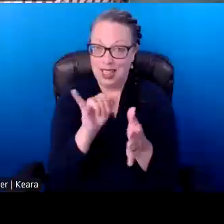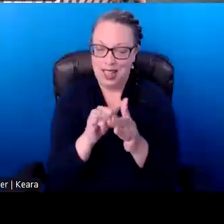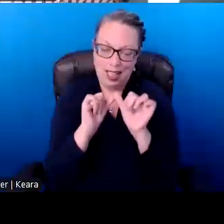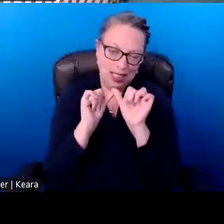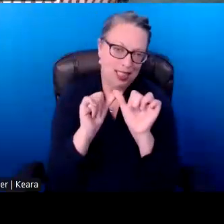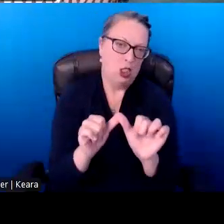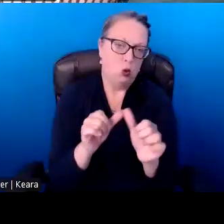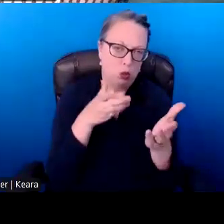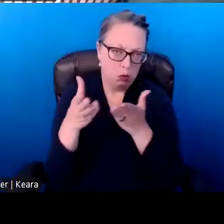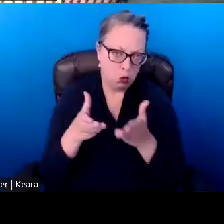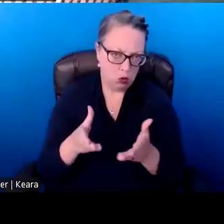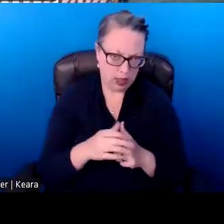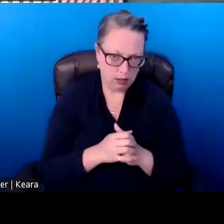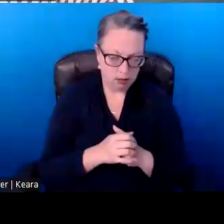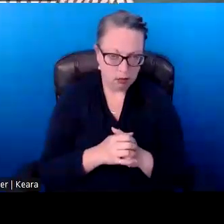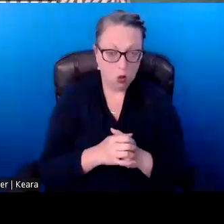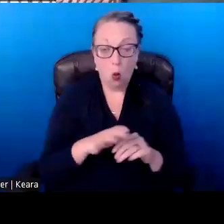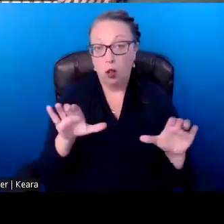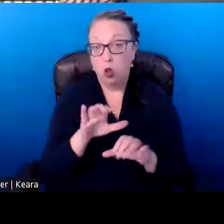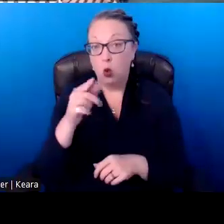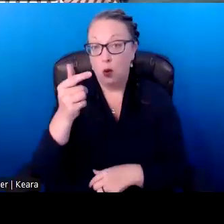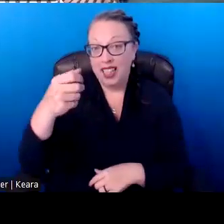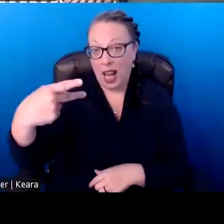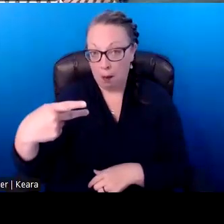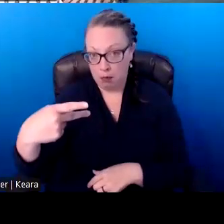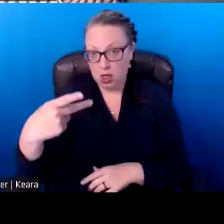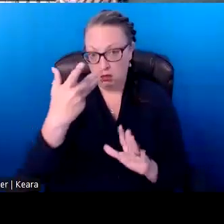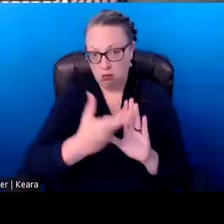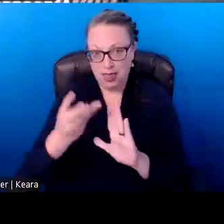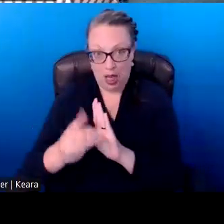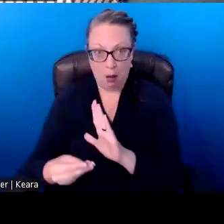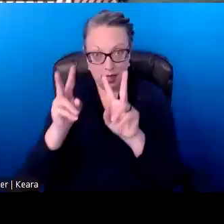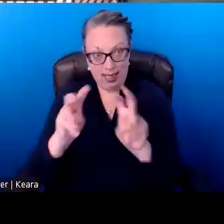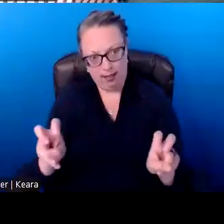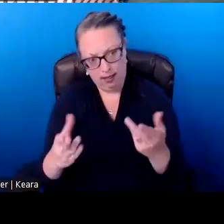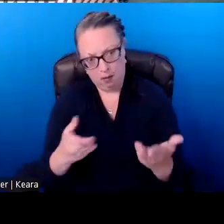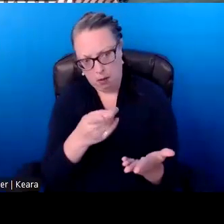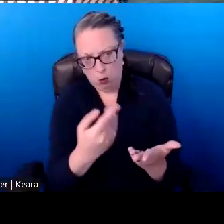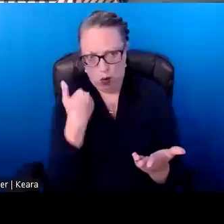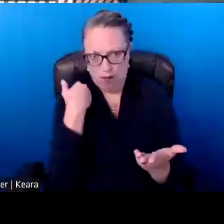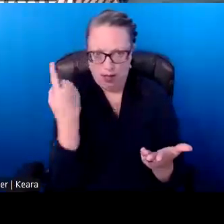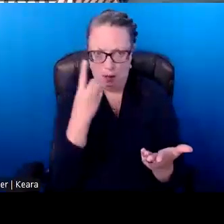So remember, when you do your gaps analysis, do you have something like this? Next slide.